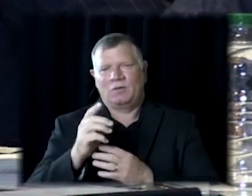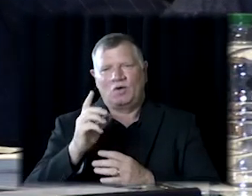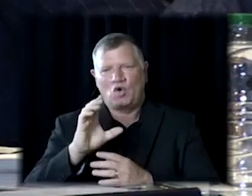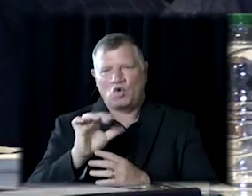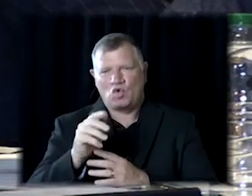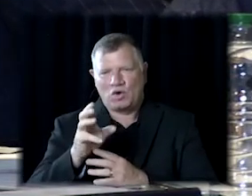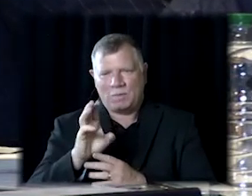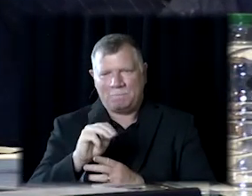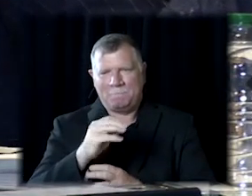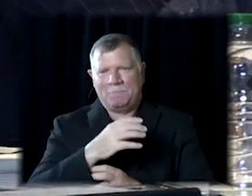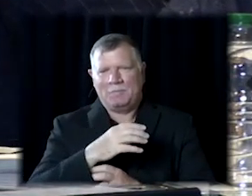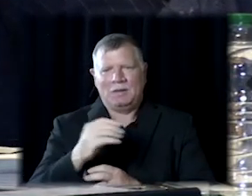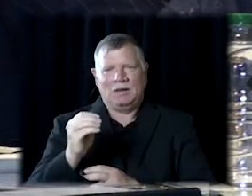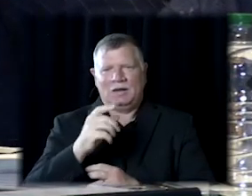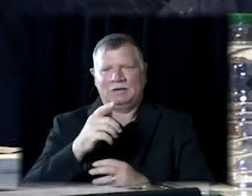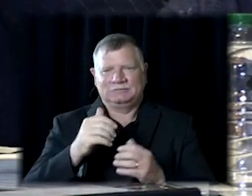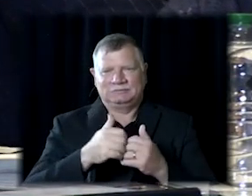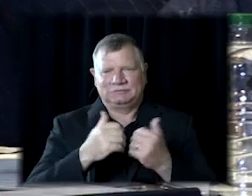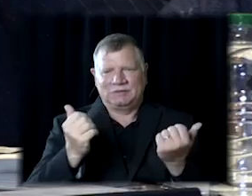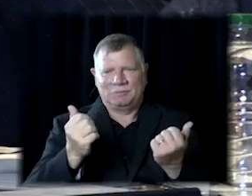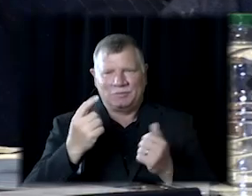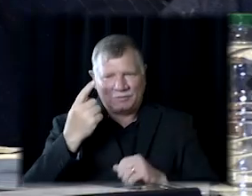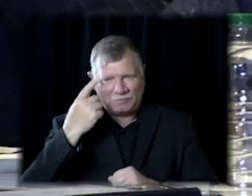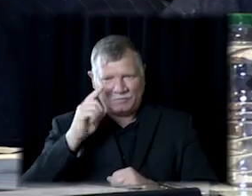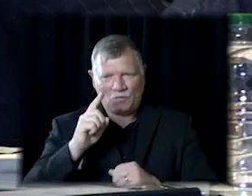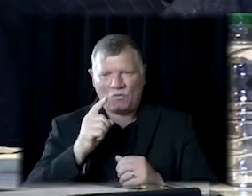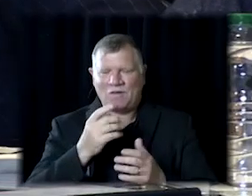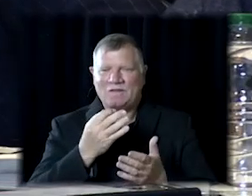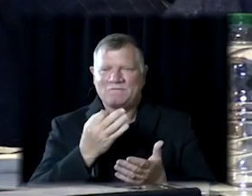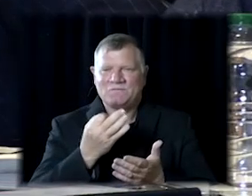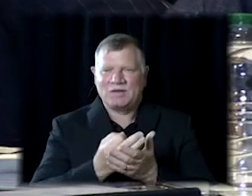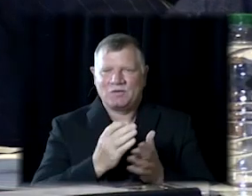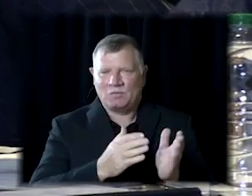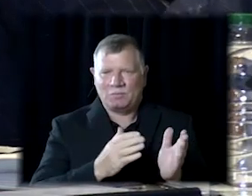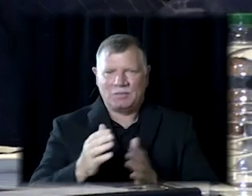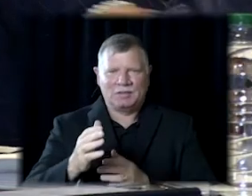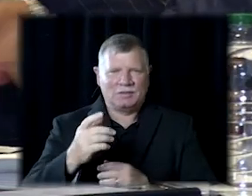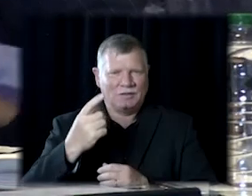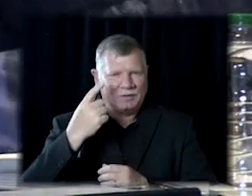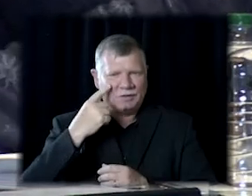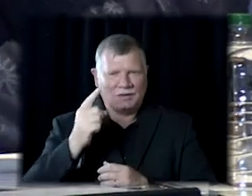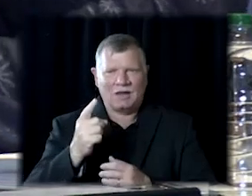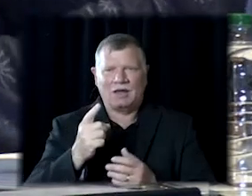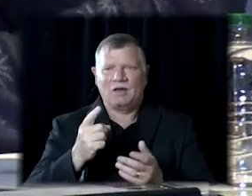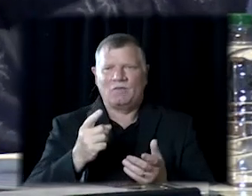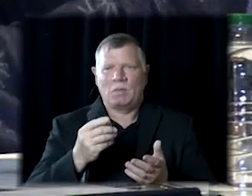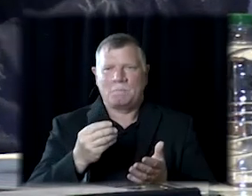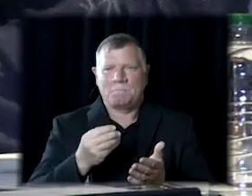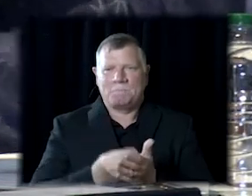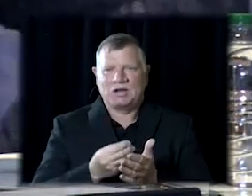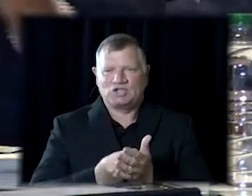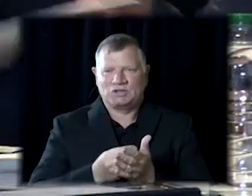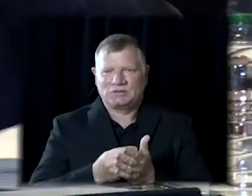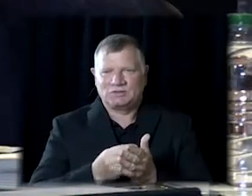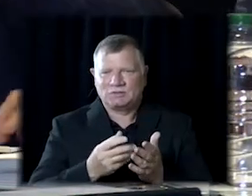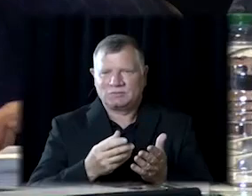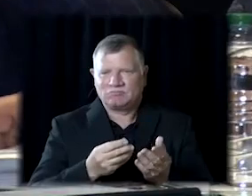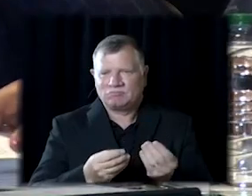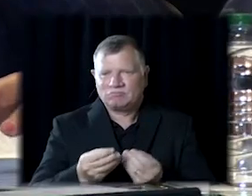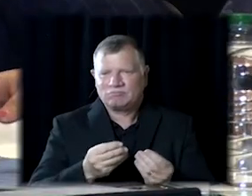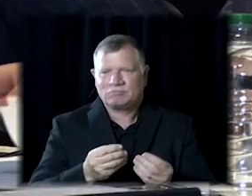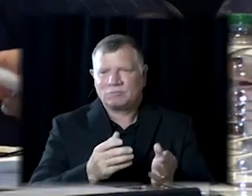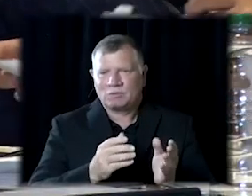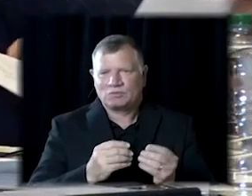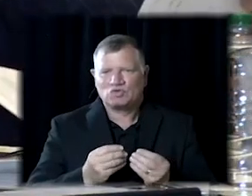CRIM, as subject to a separate instrumentality fiscal plan and for which a separate instrumentality budget shall be submitted, all in accordance with